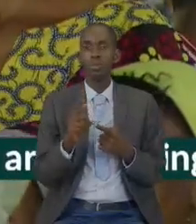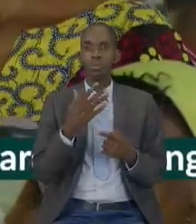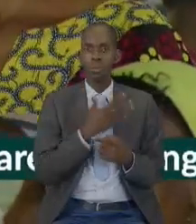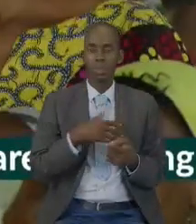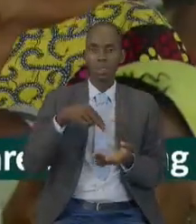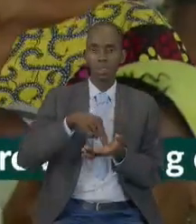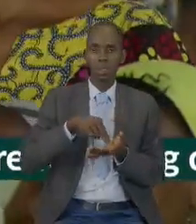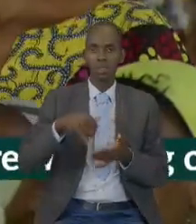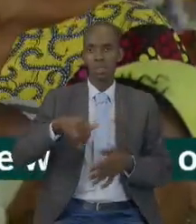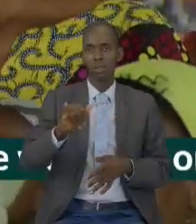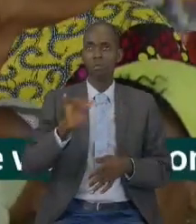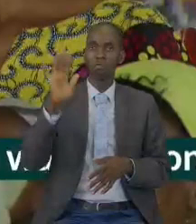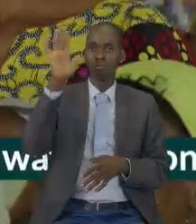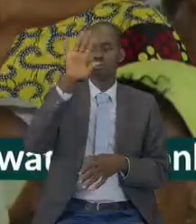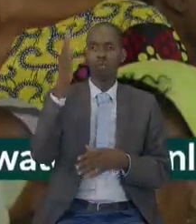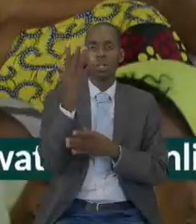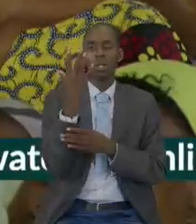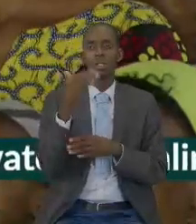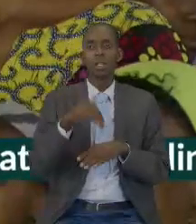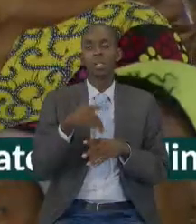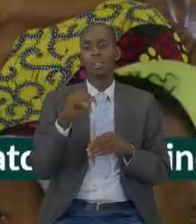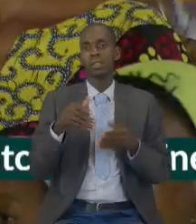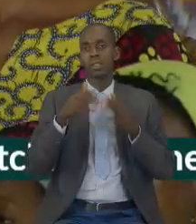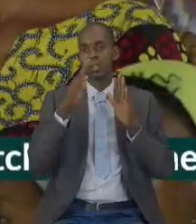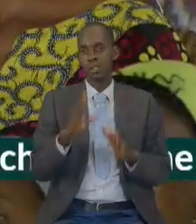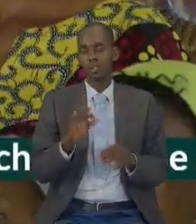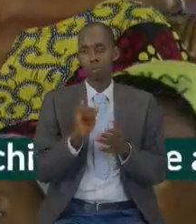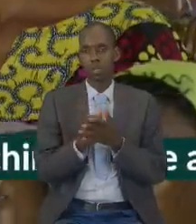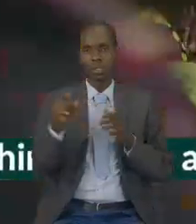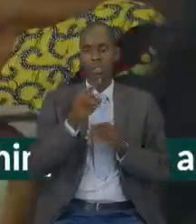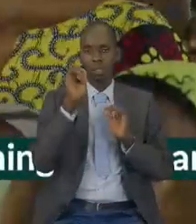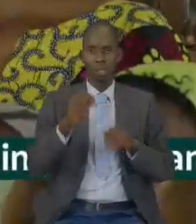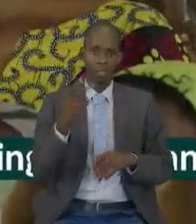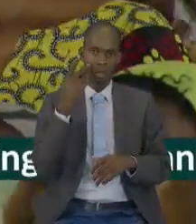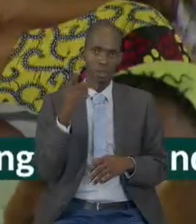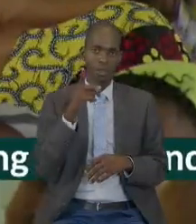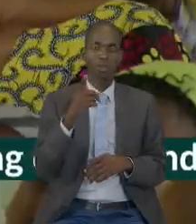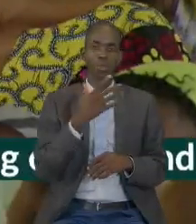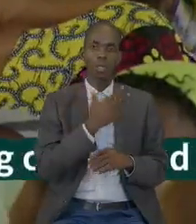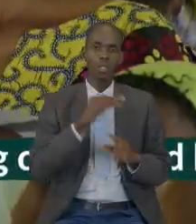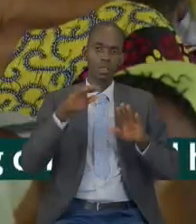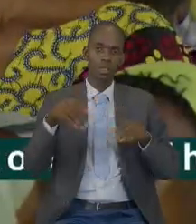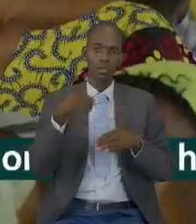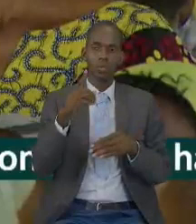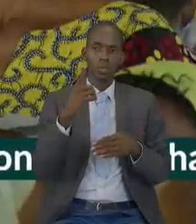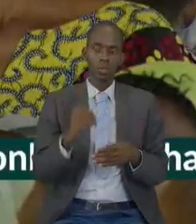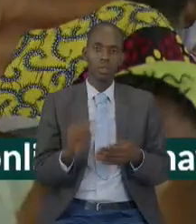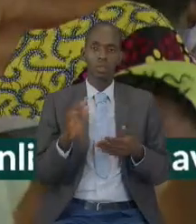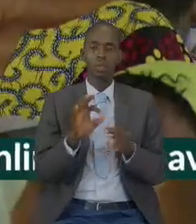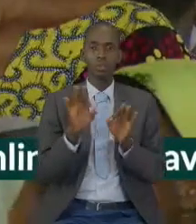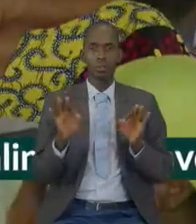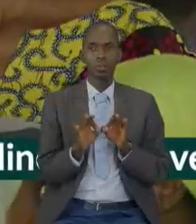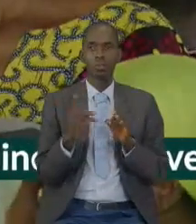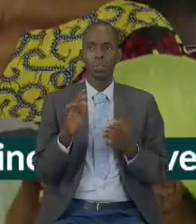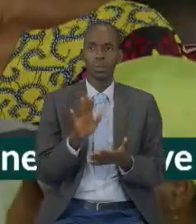everywhere. Don't miss something we want to give you now that will keep you standing, keep you heavenly, keep you